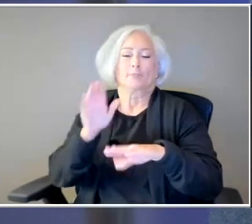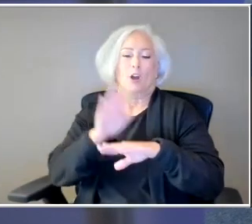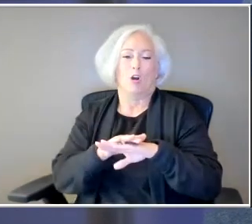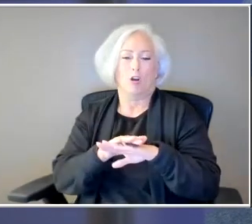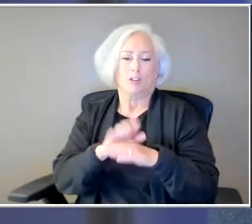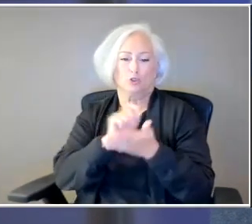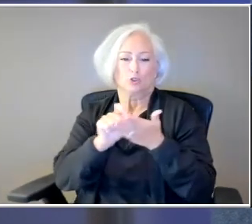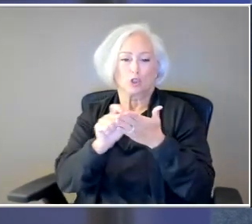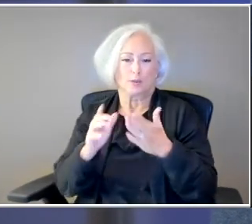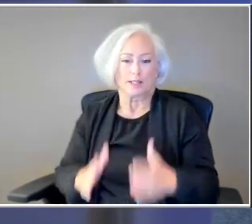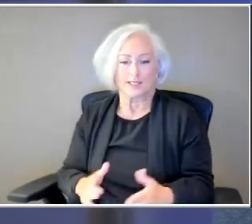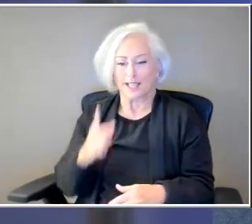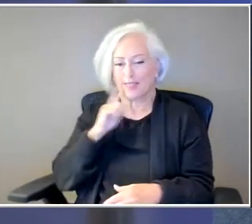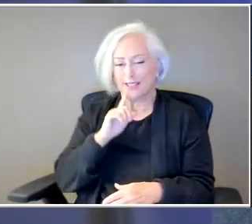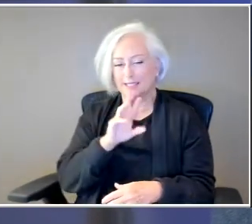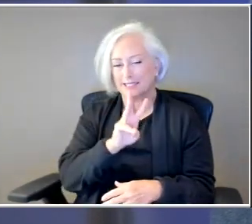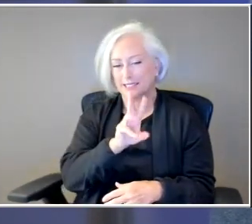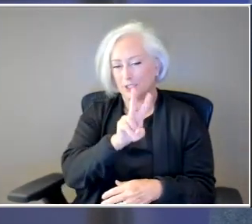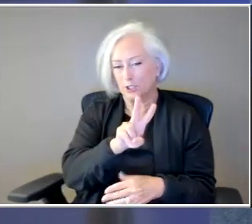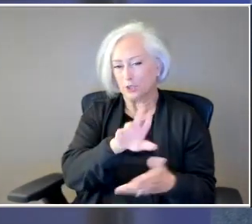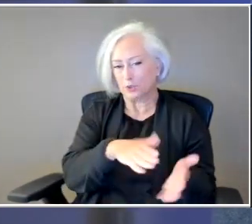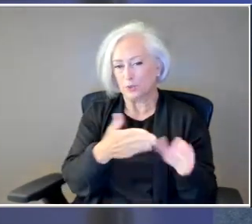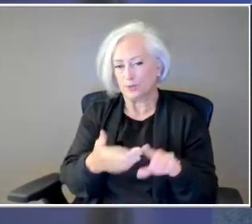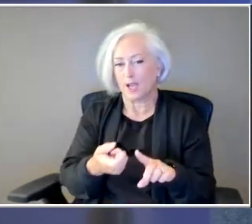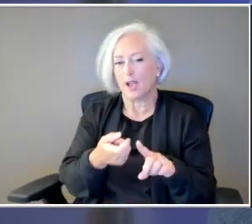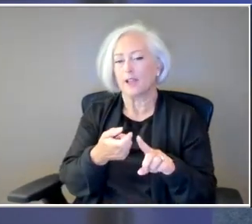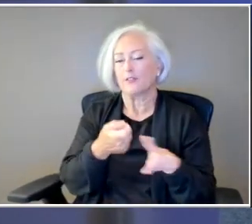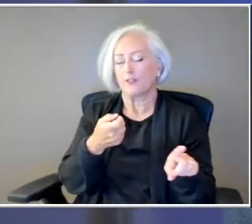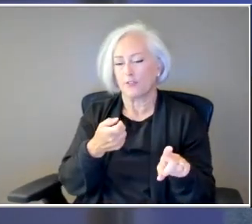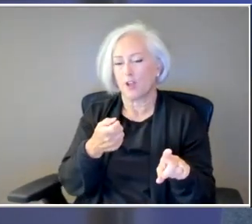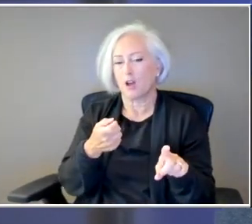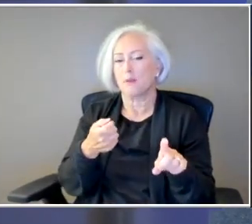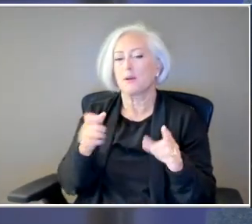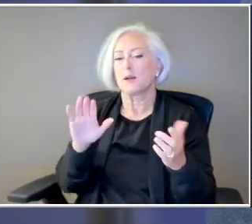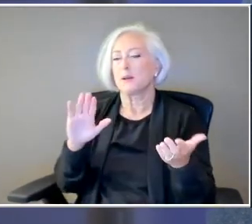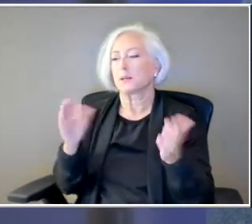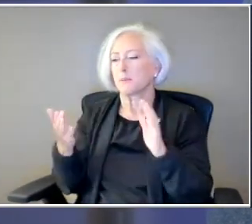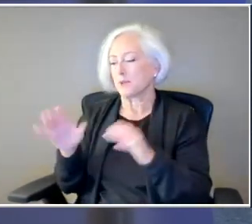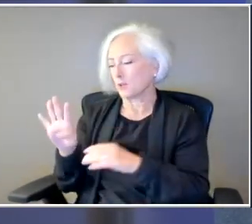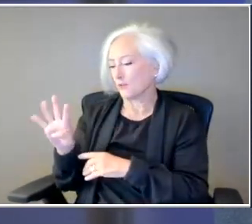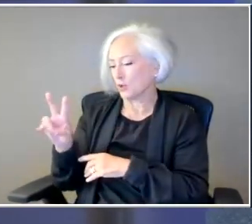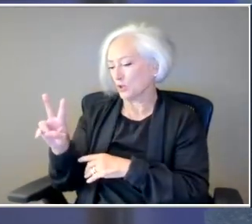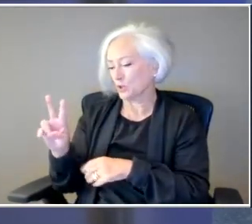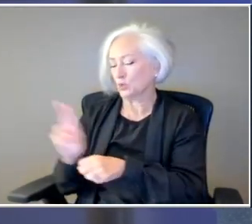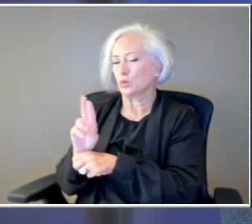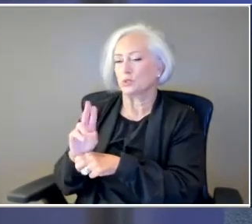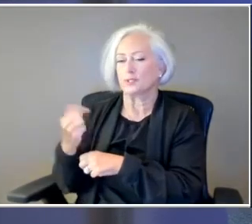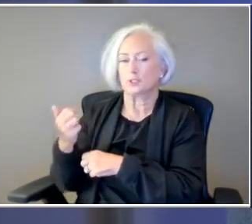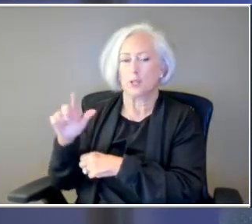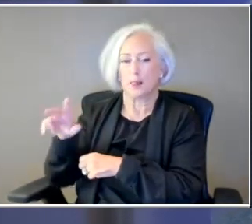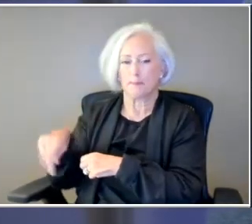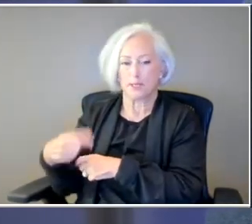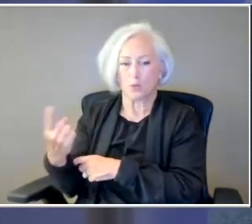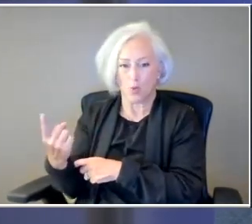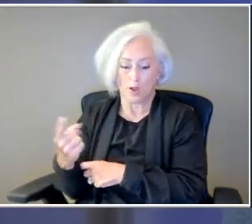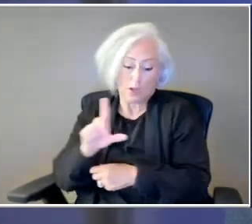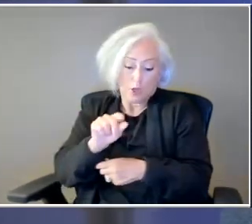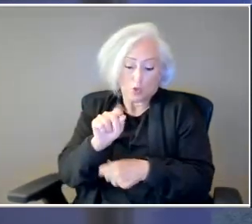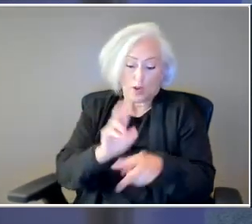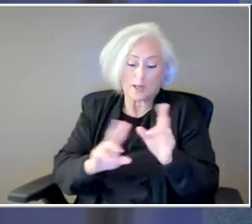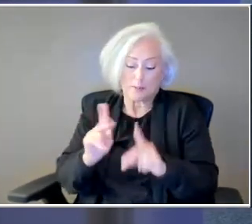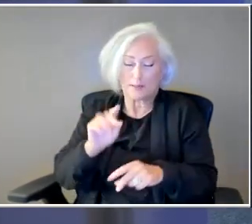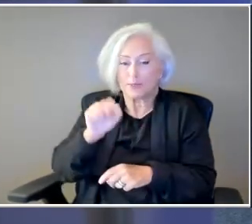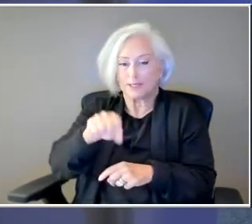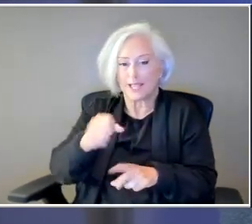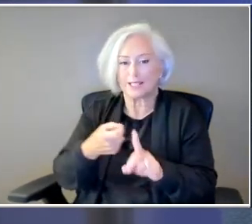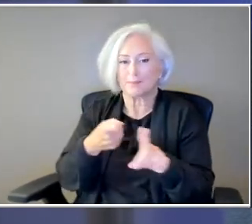17,000 who were not on GLP-1 versus 42. So it was, it's 20 people, but it's 20 people out of